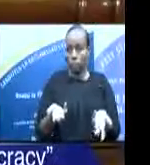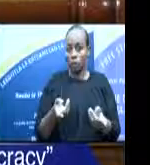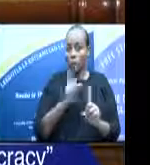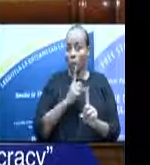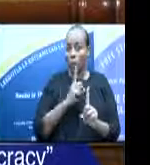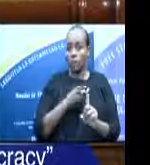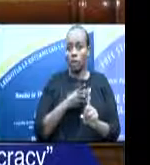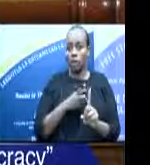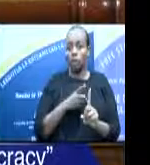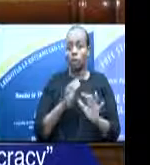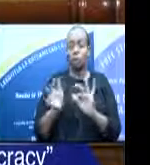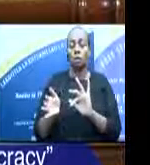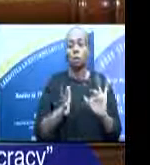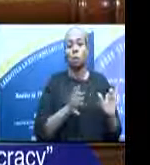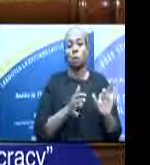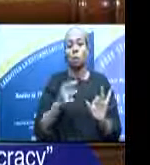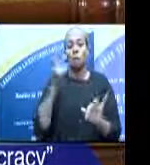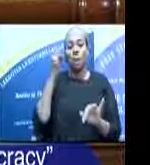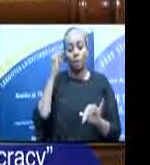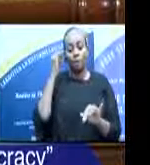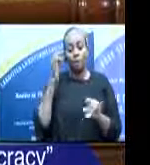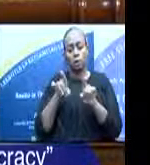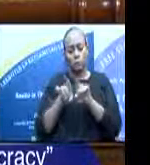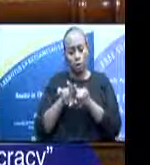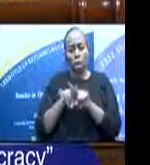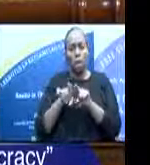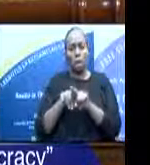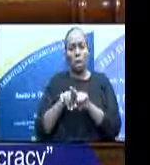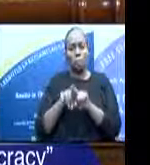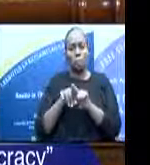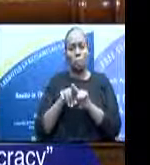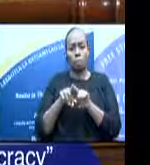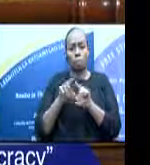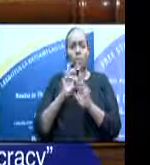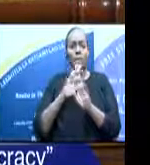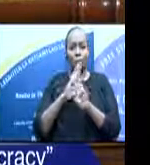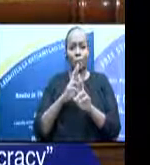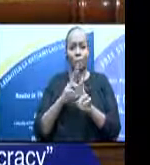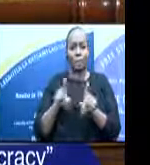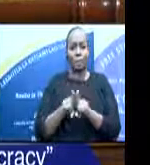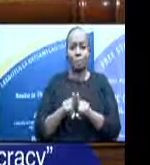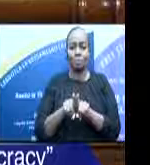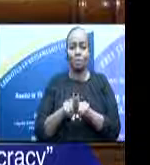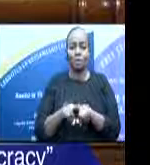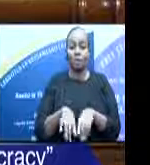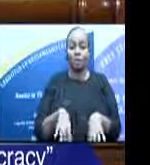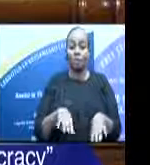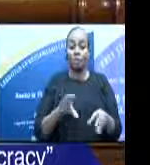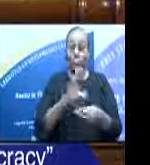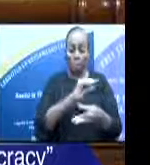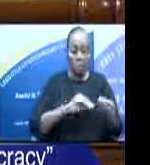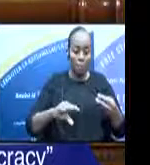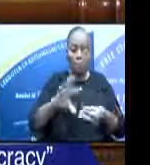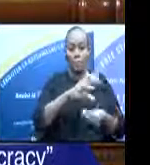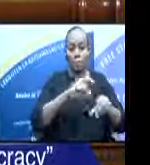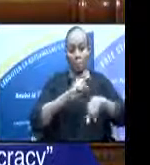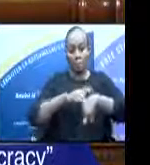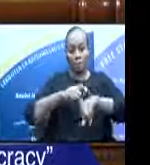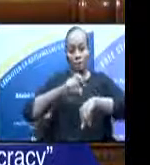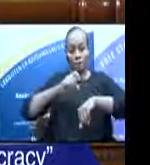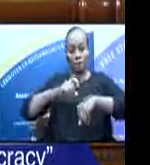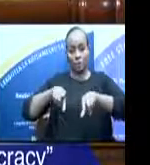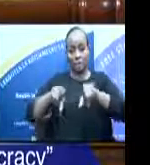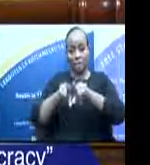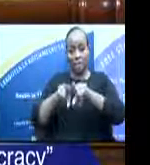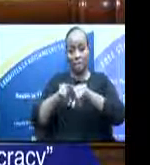of order. I think my answer is still the same. When all of you are speaking at the same time, it's not easy for